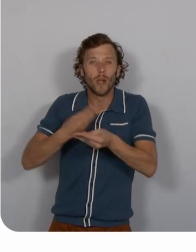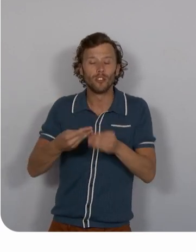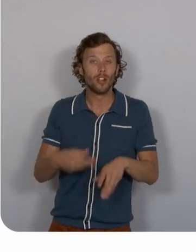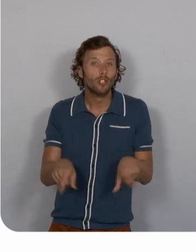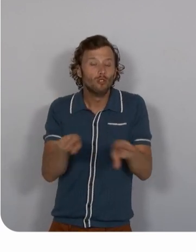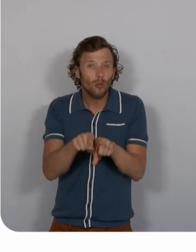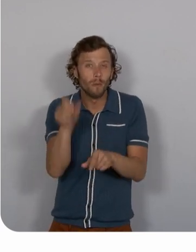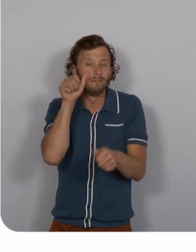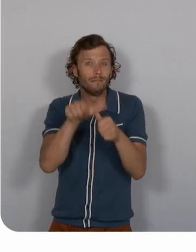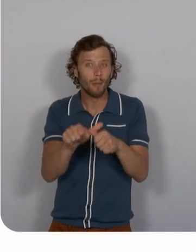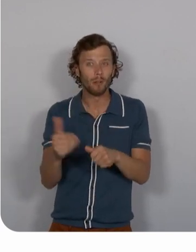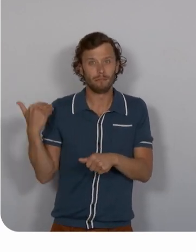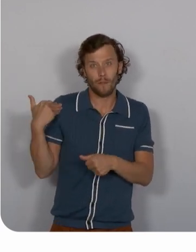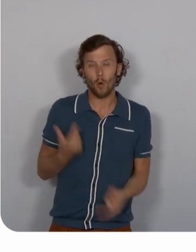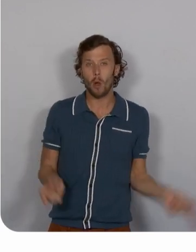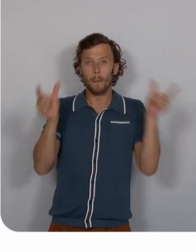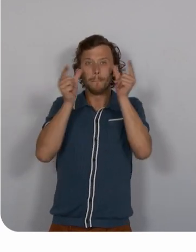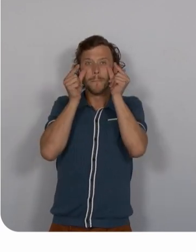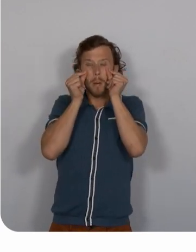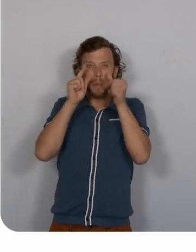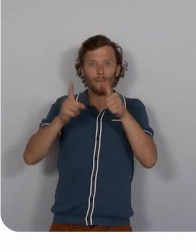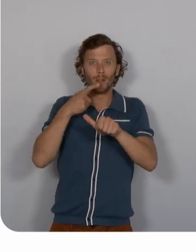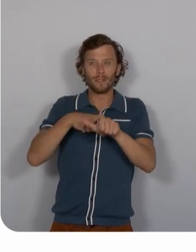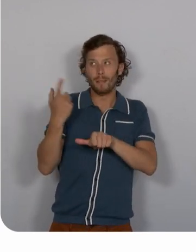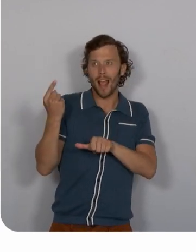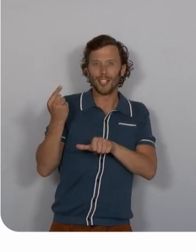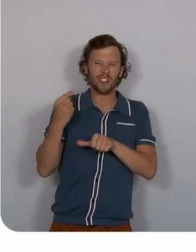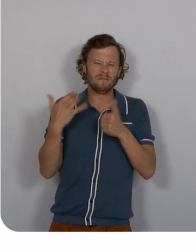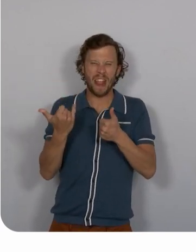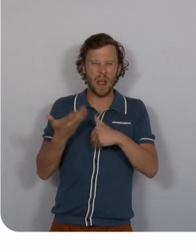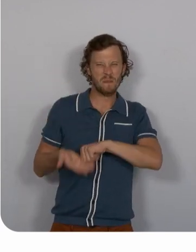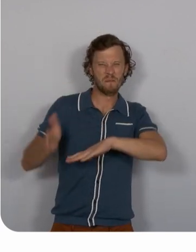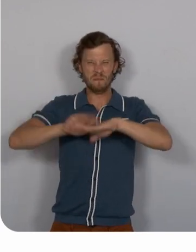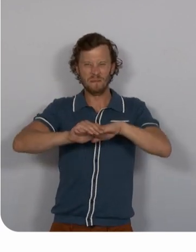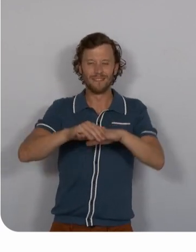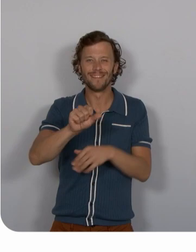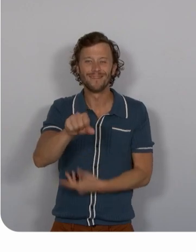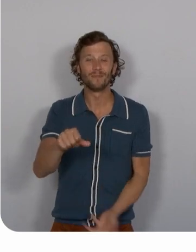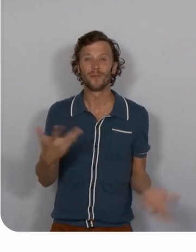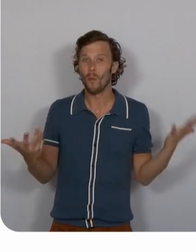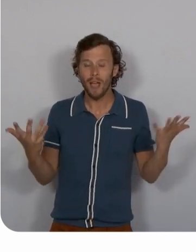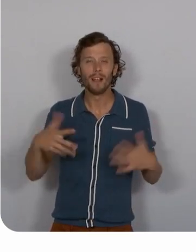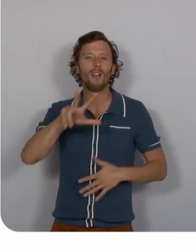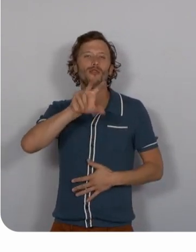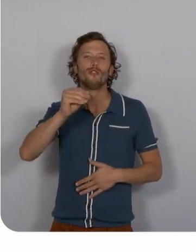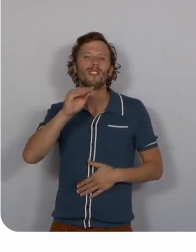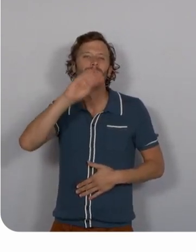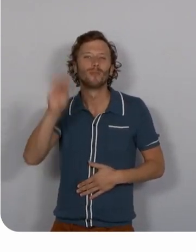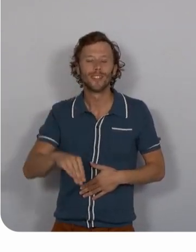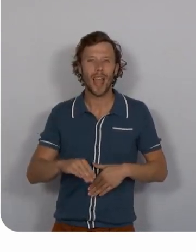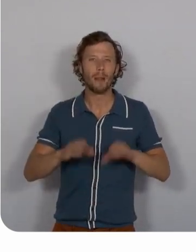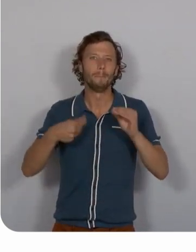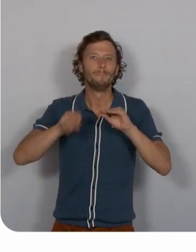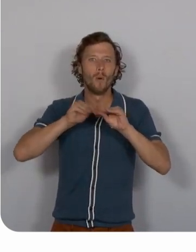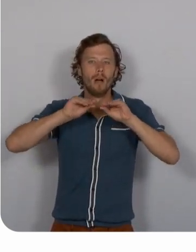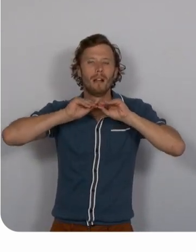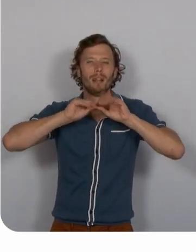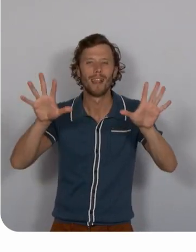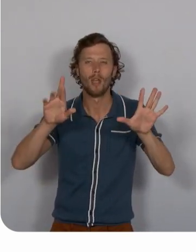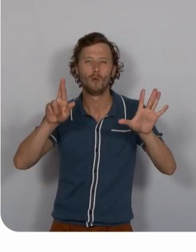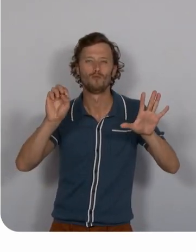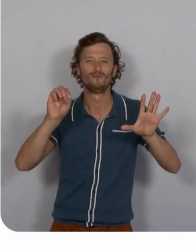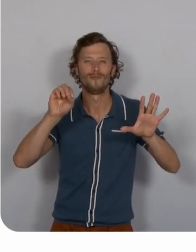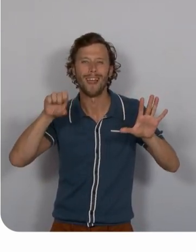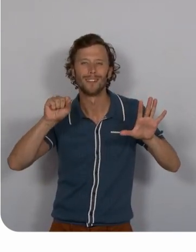that we debuted on Quest Pro last year. The result is an almost 30% increase in resolution. Those pancake lenses are